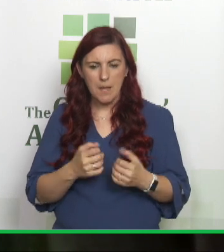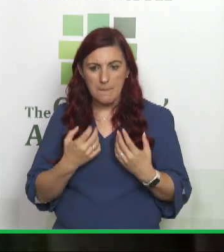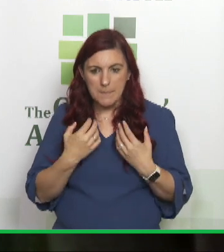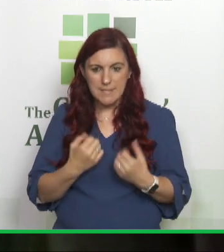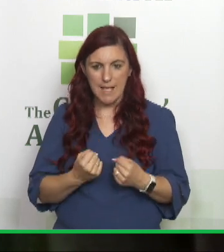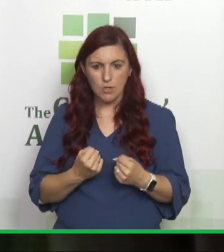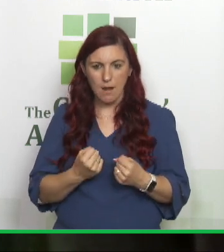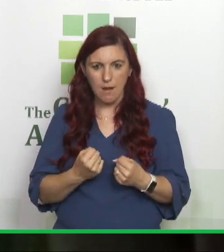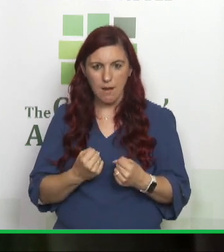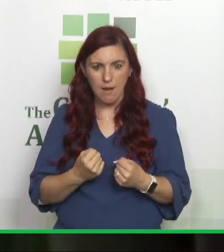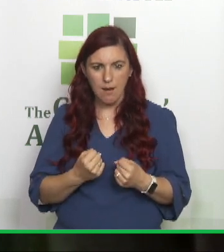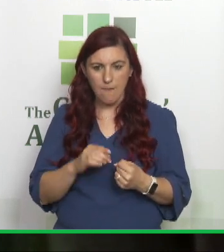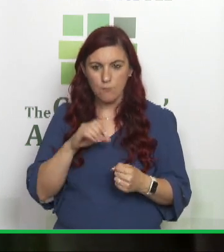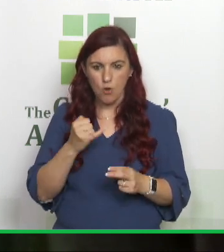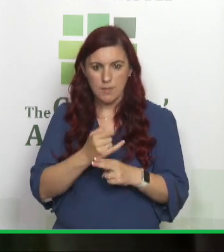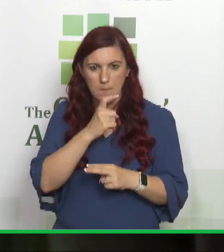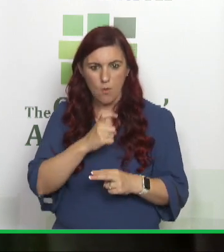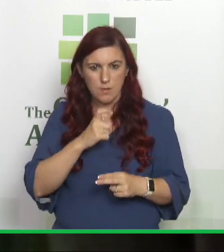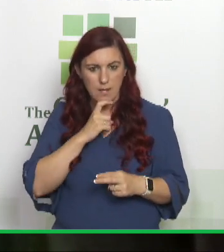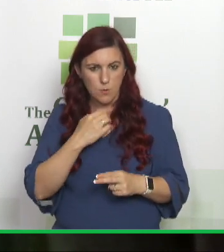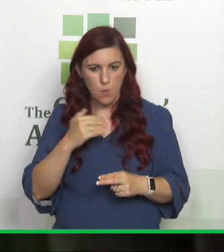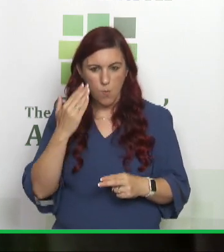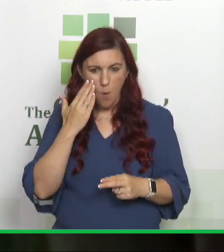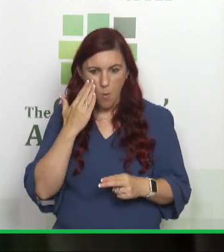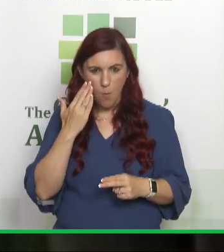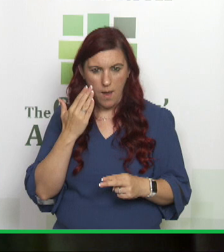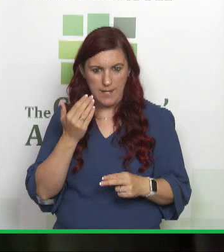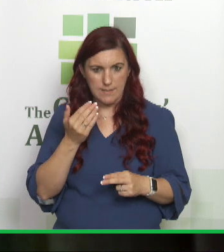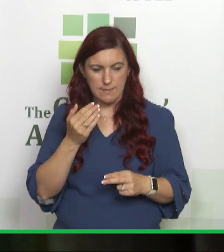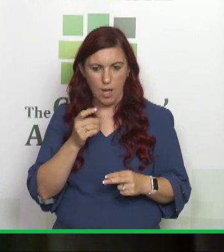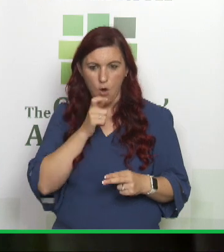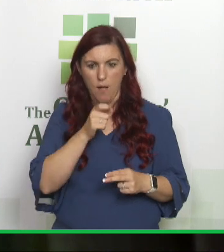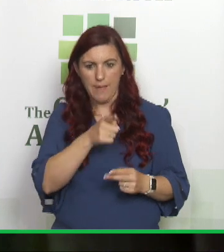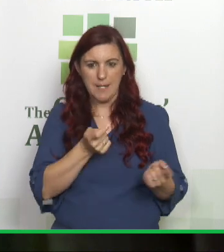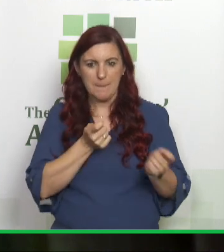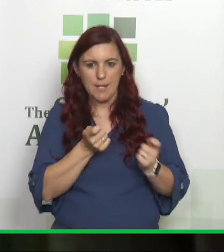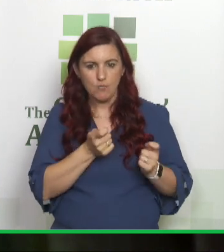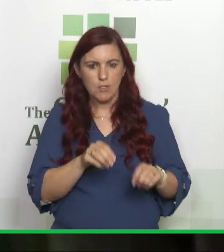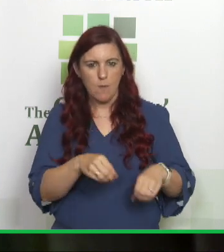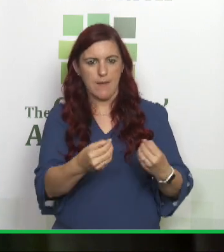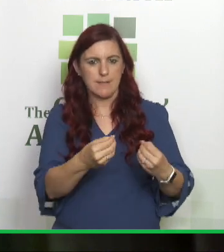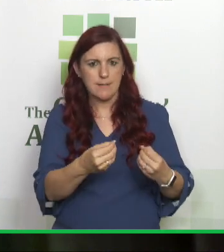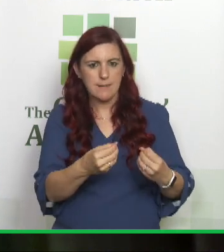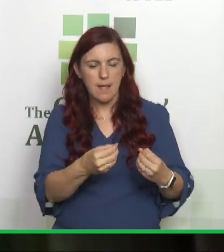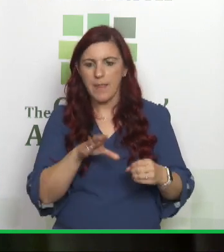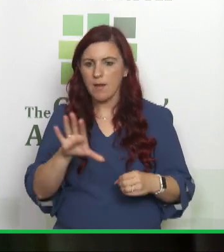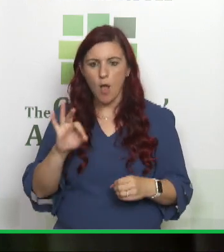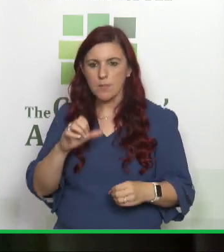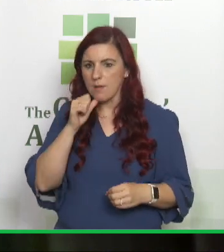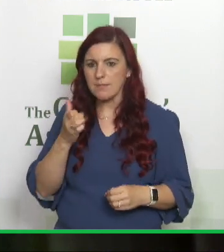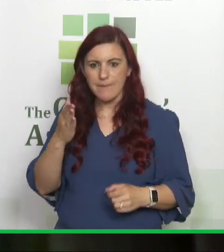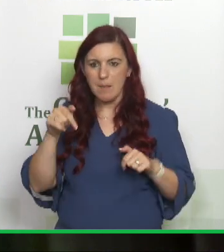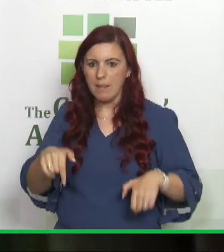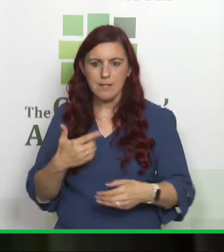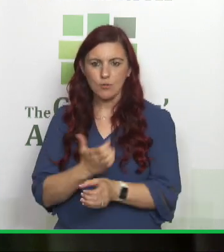in Portugal, as you may know, are dealt with as administrative offences and not an option not available in this